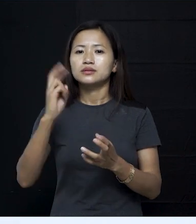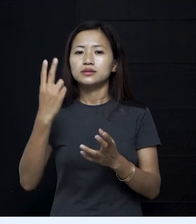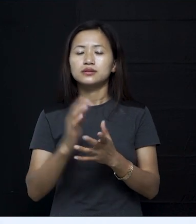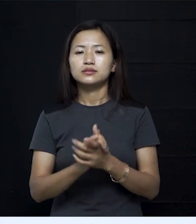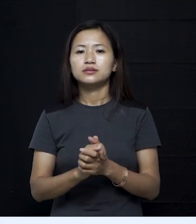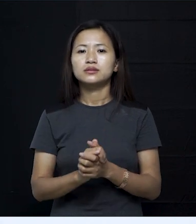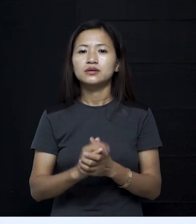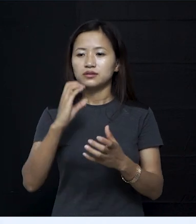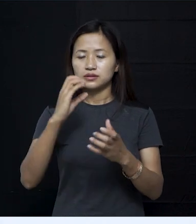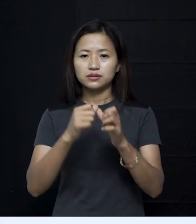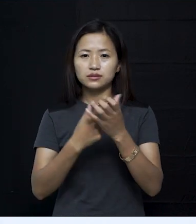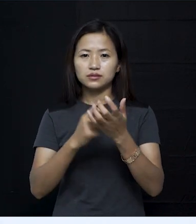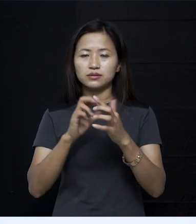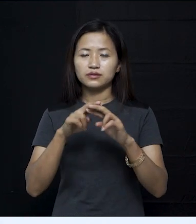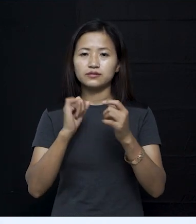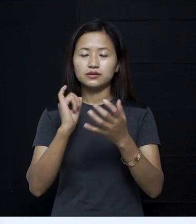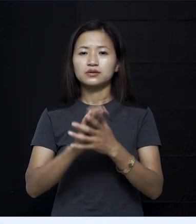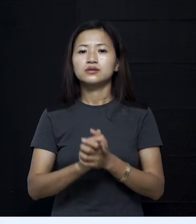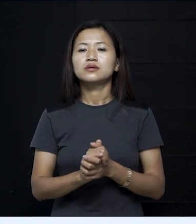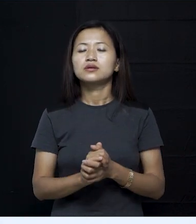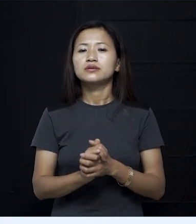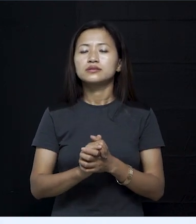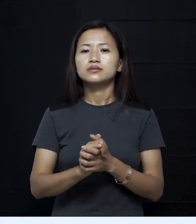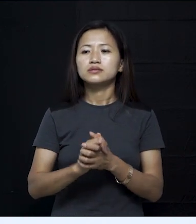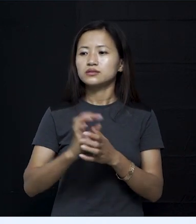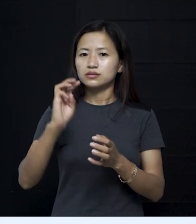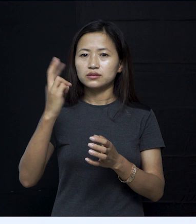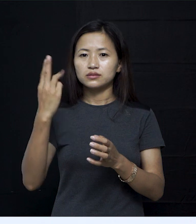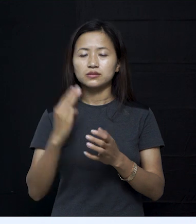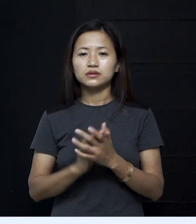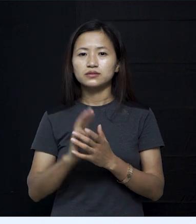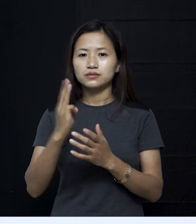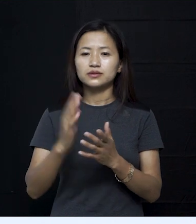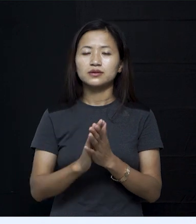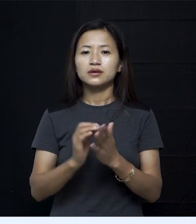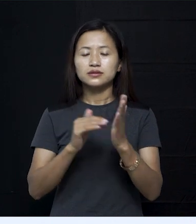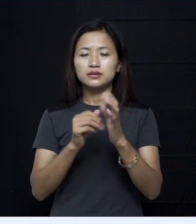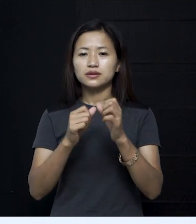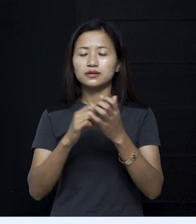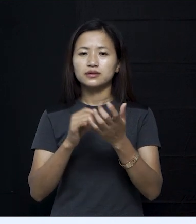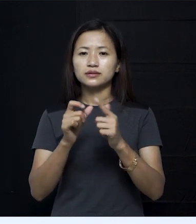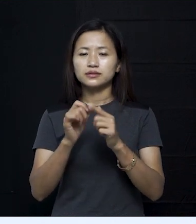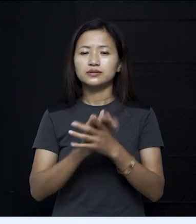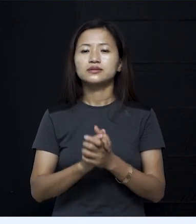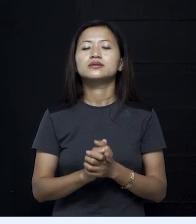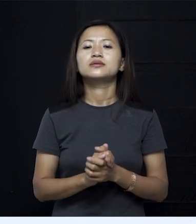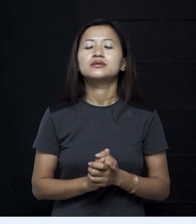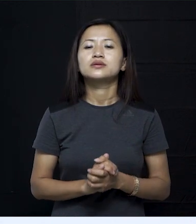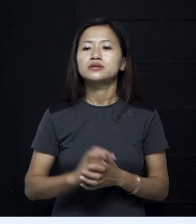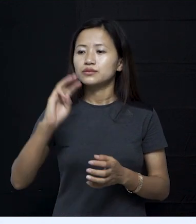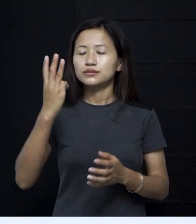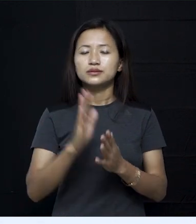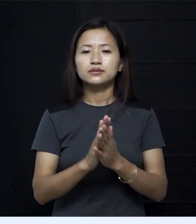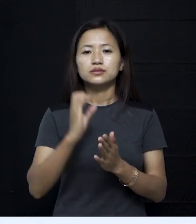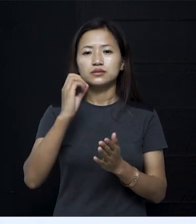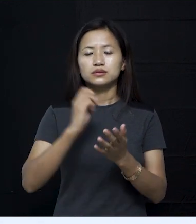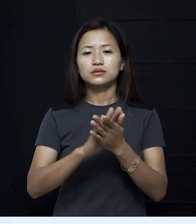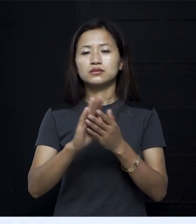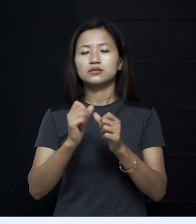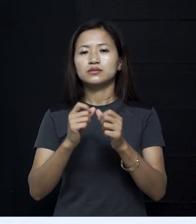three types of farming. One is called as the primitive farming, primitive, slash and burn,